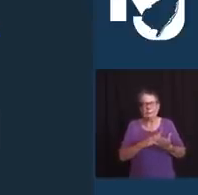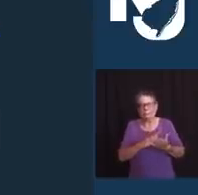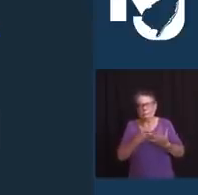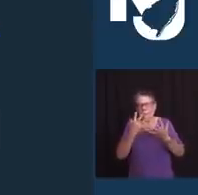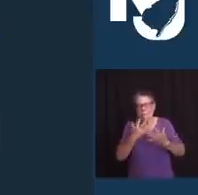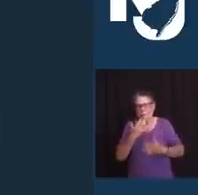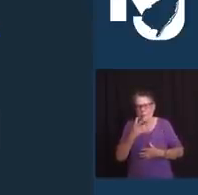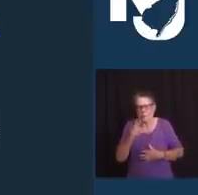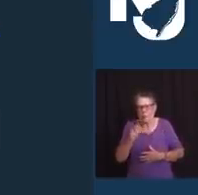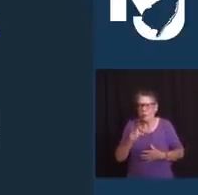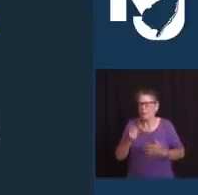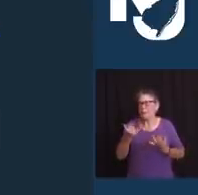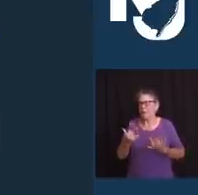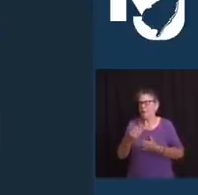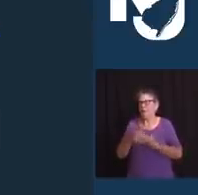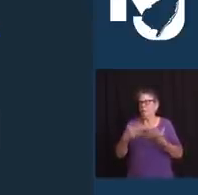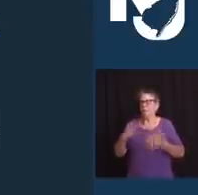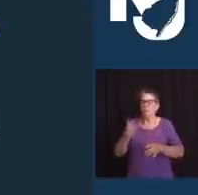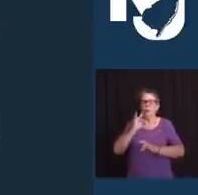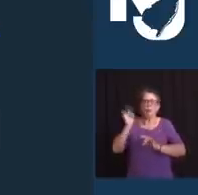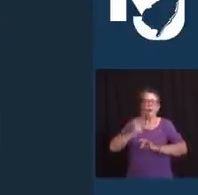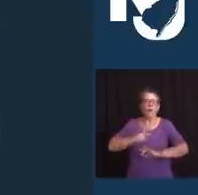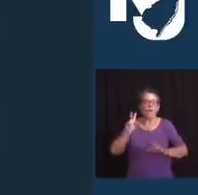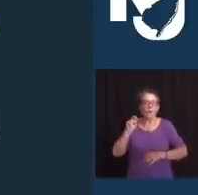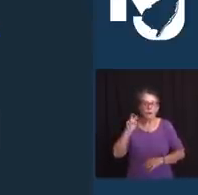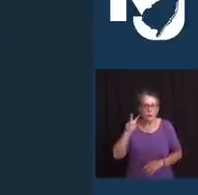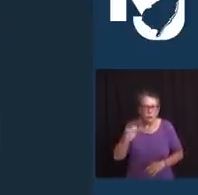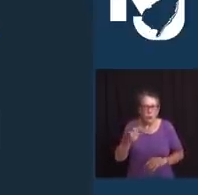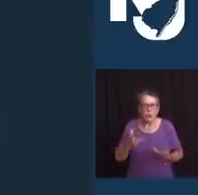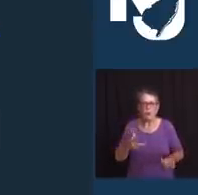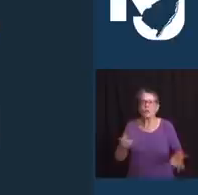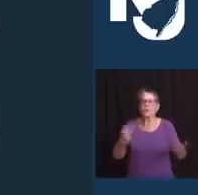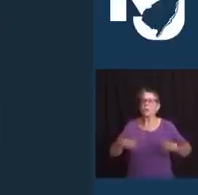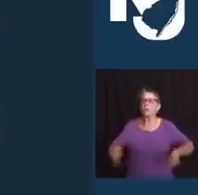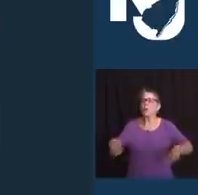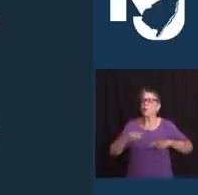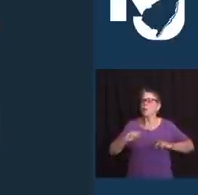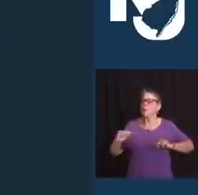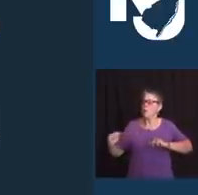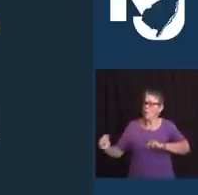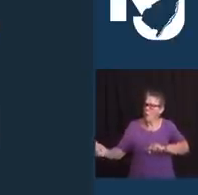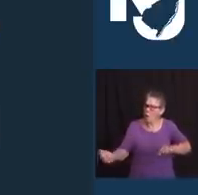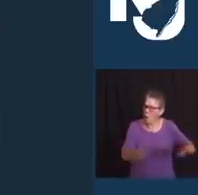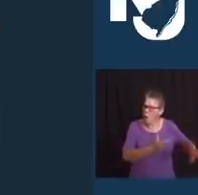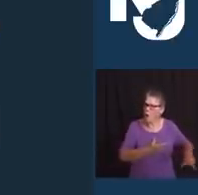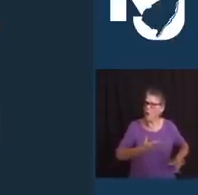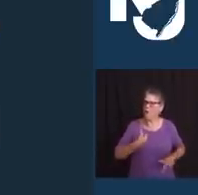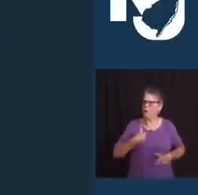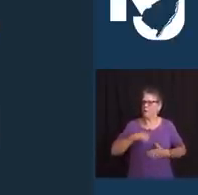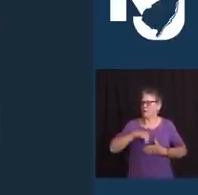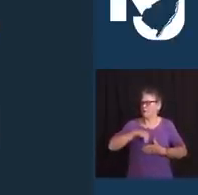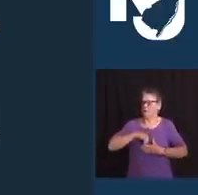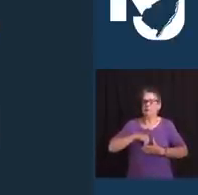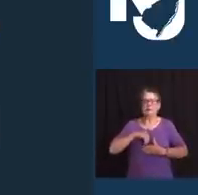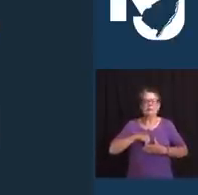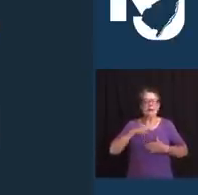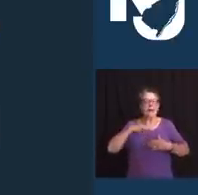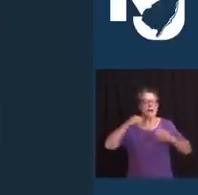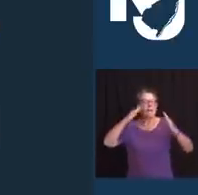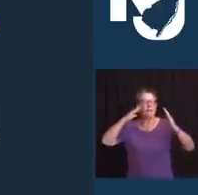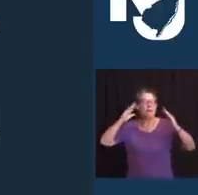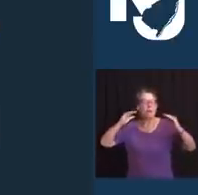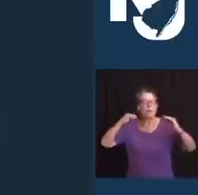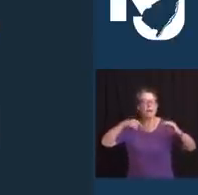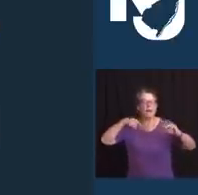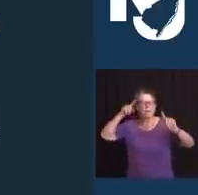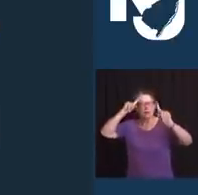regardless of the numbers, we have always come with a sense of optimism that if we all pull together and do the things we all need to do,